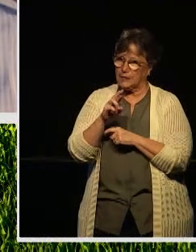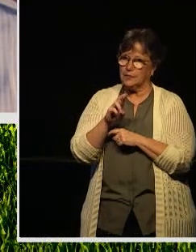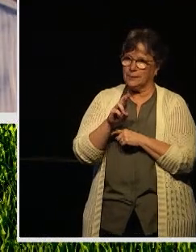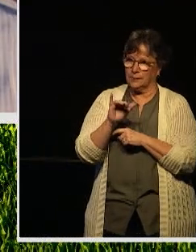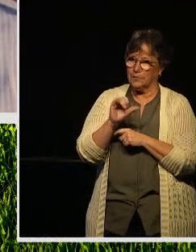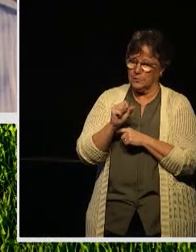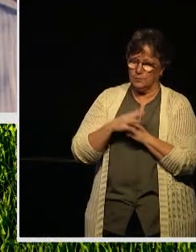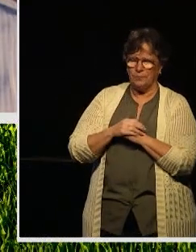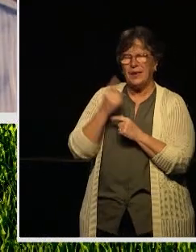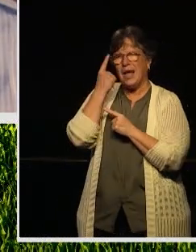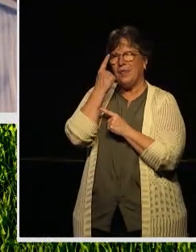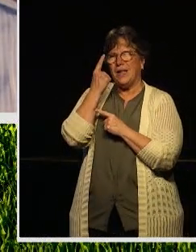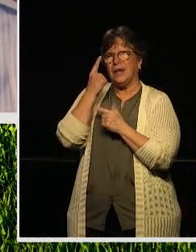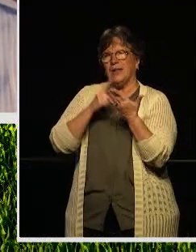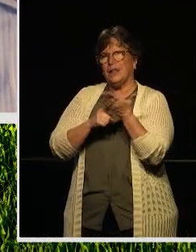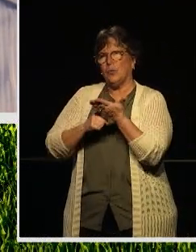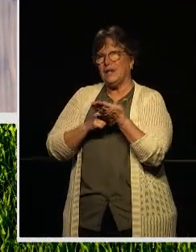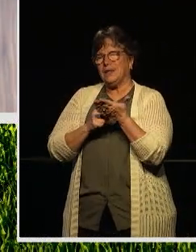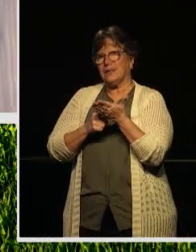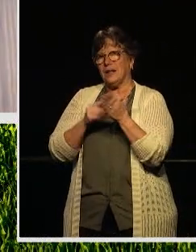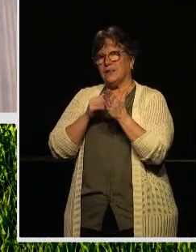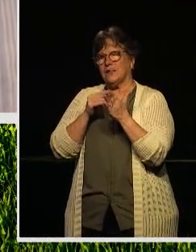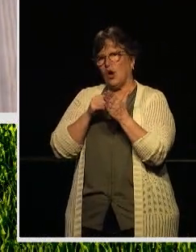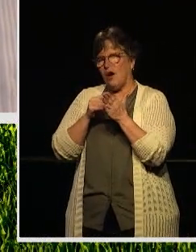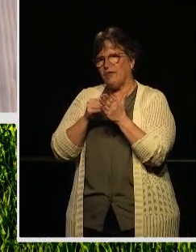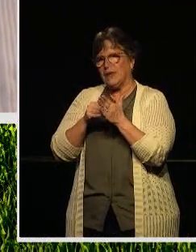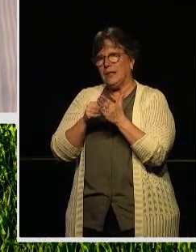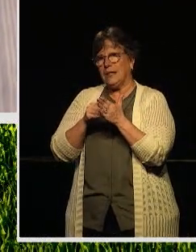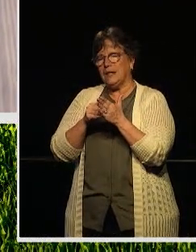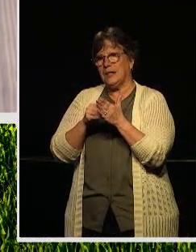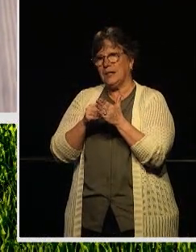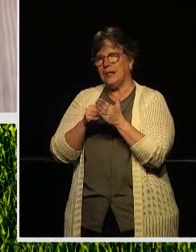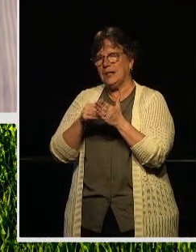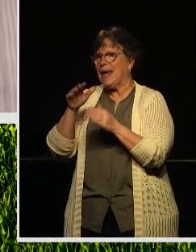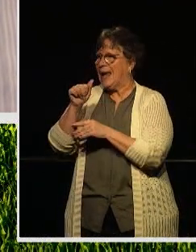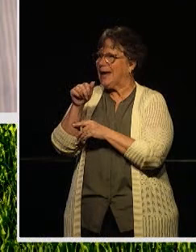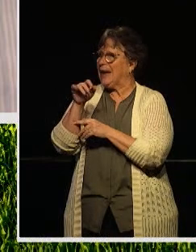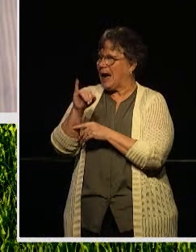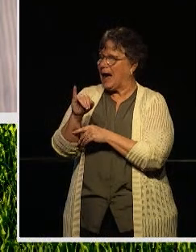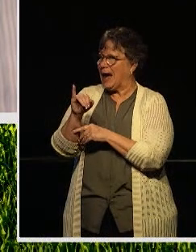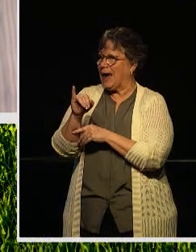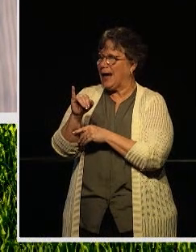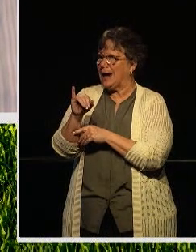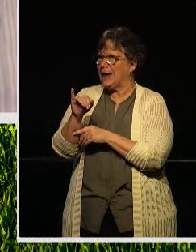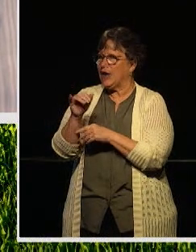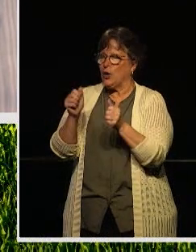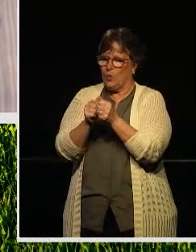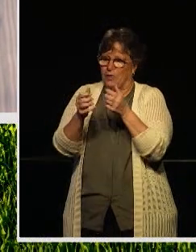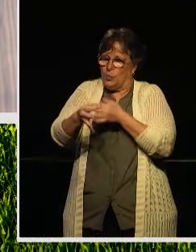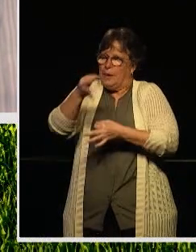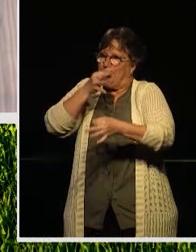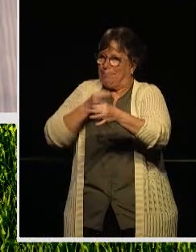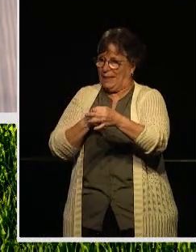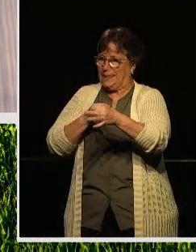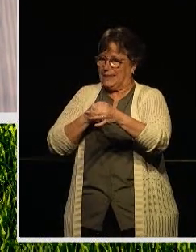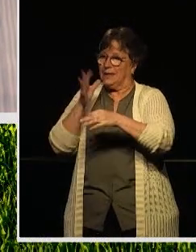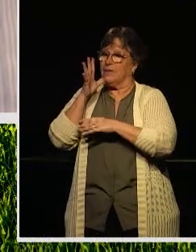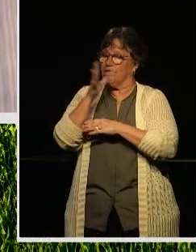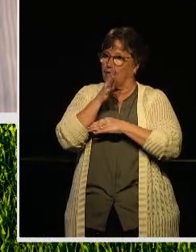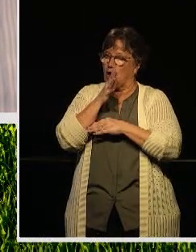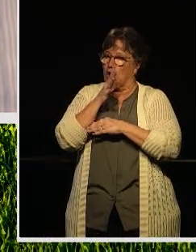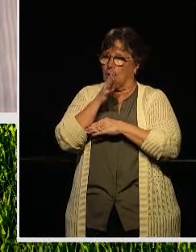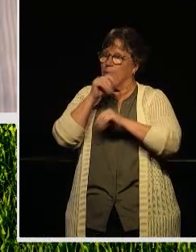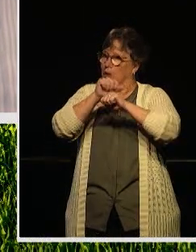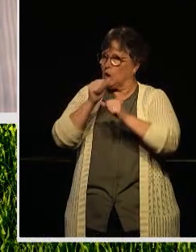we often talk about robotics and AI as replacing farm labor, and it does to a certain